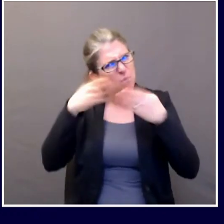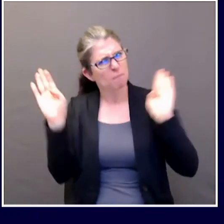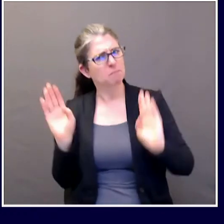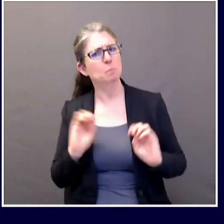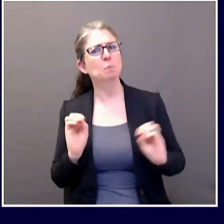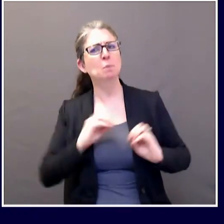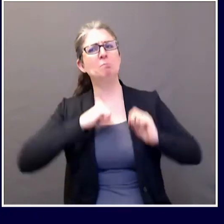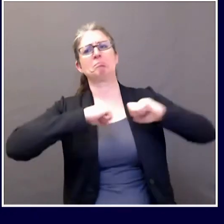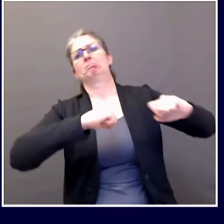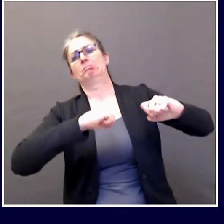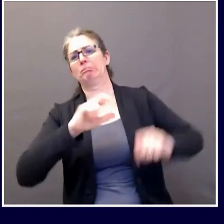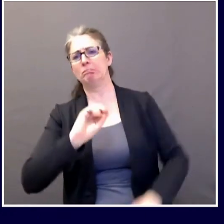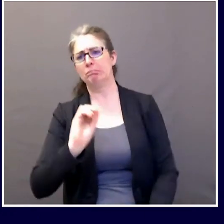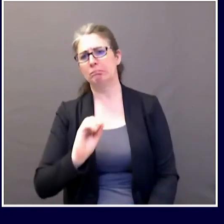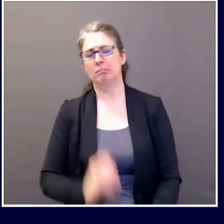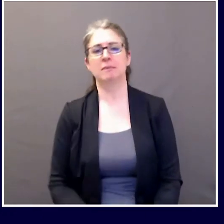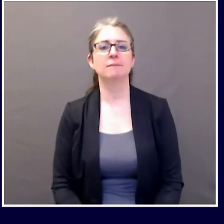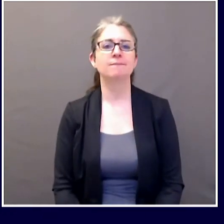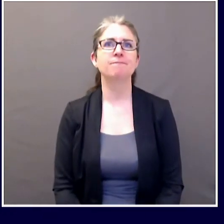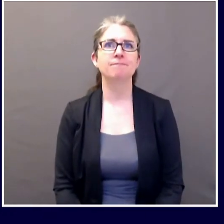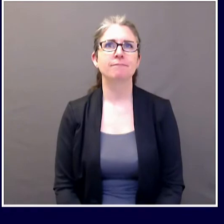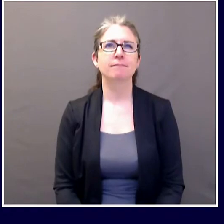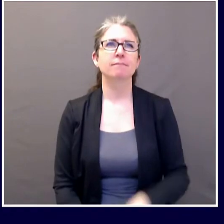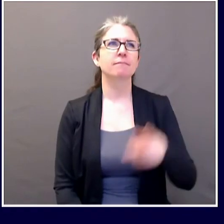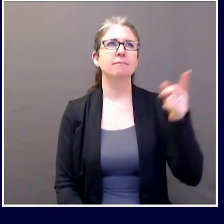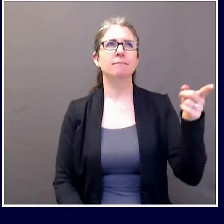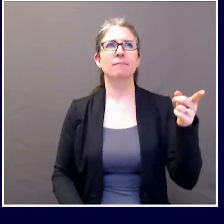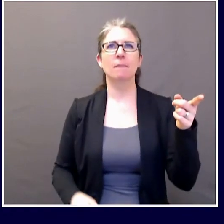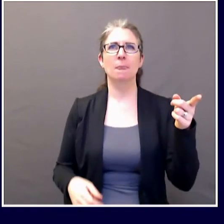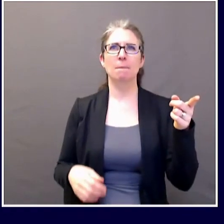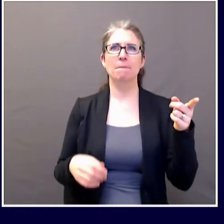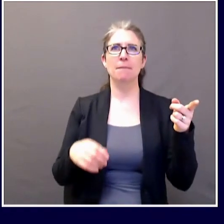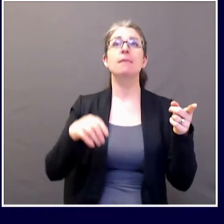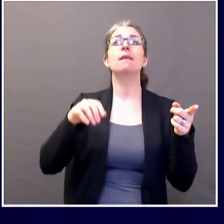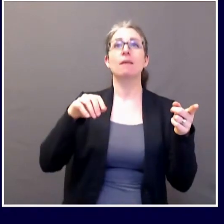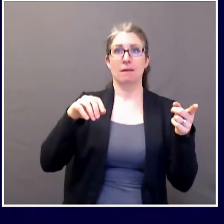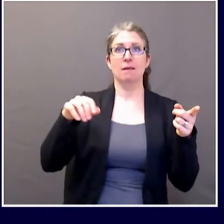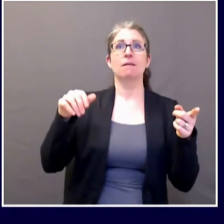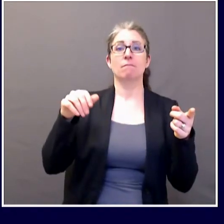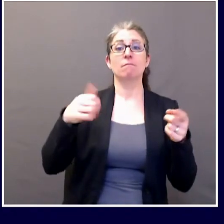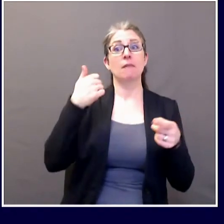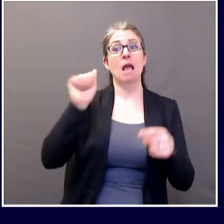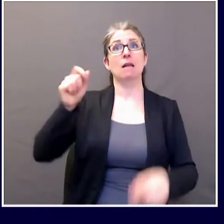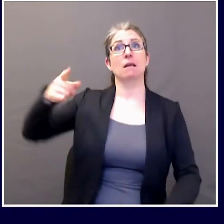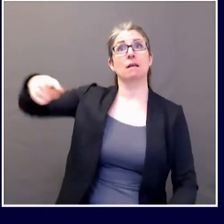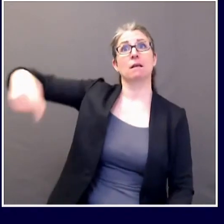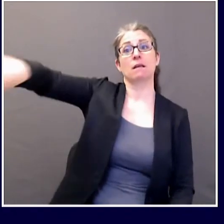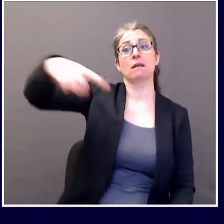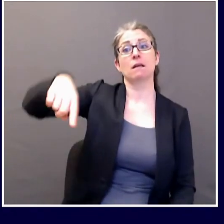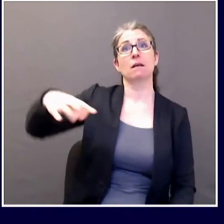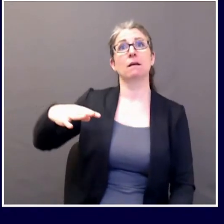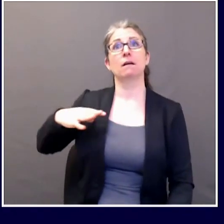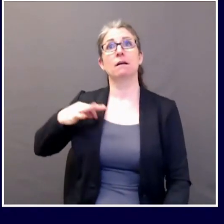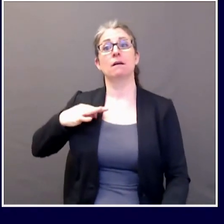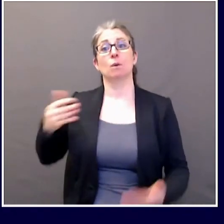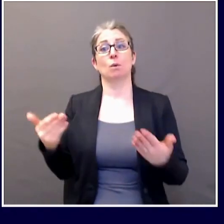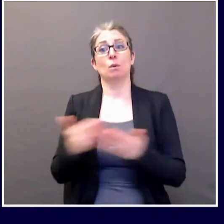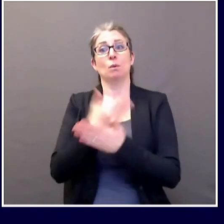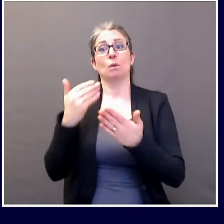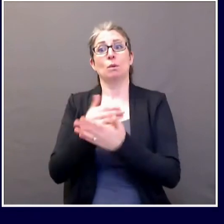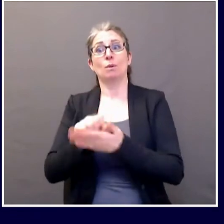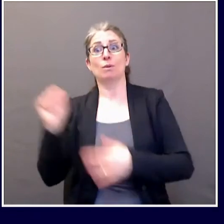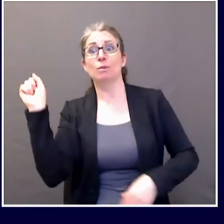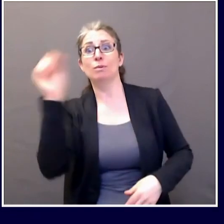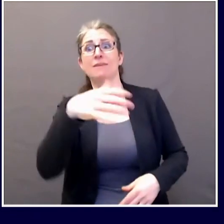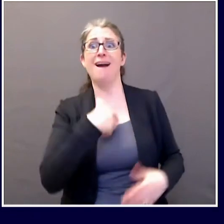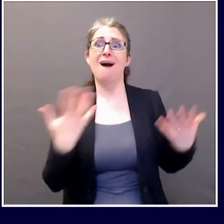those in practice yet? Oh yeah, I know that for certain, the consortia in Aroostook